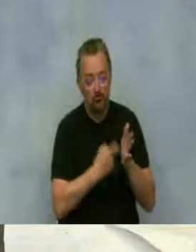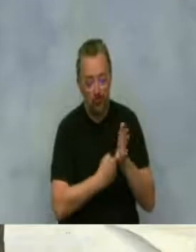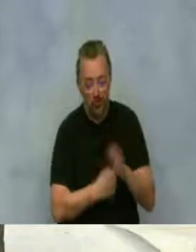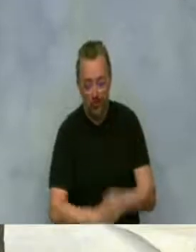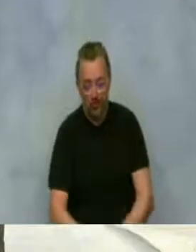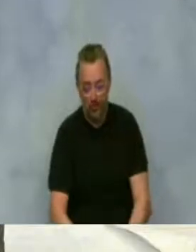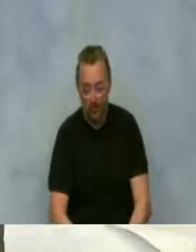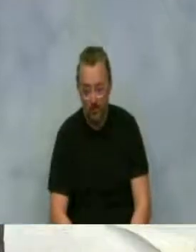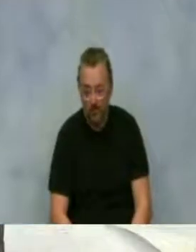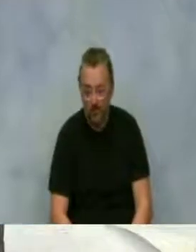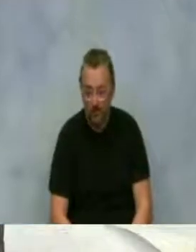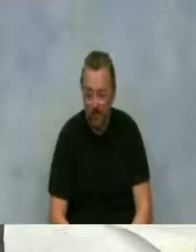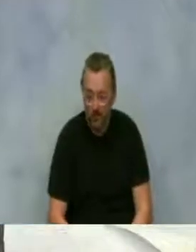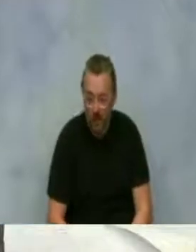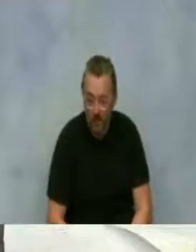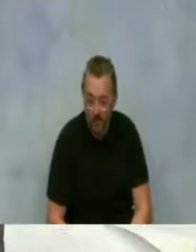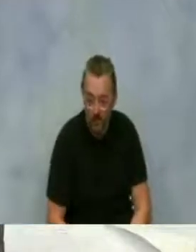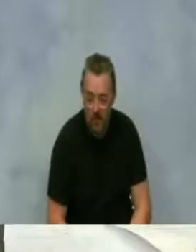Thank you, Chair.